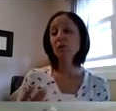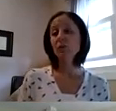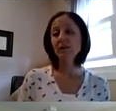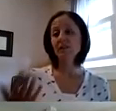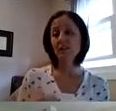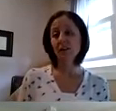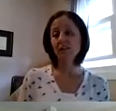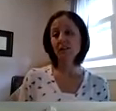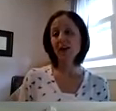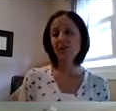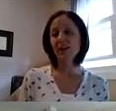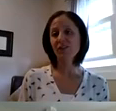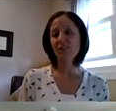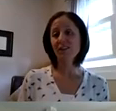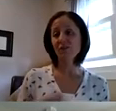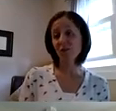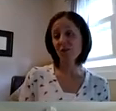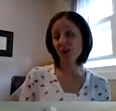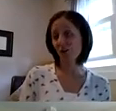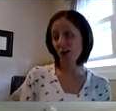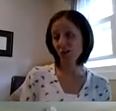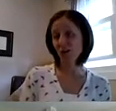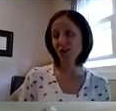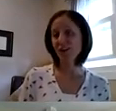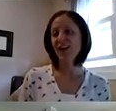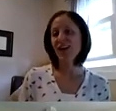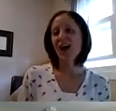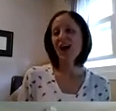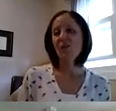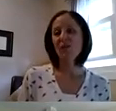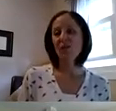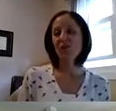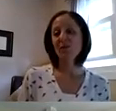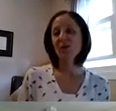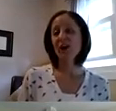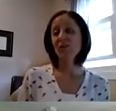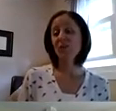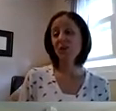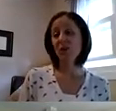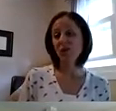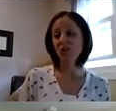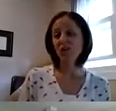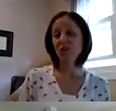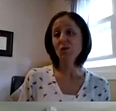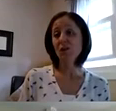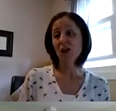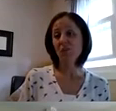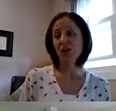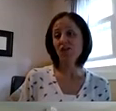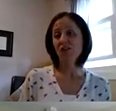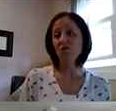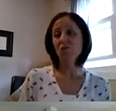And then we'll be discussing the application this afternoon on our water cooler. So if people have specific questions within